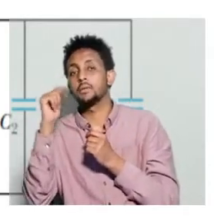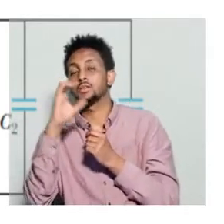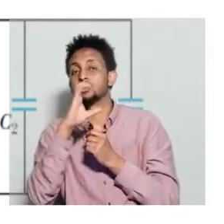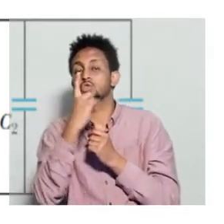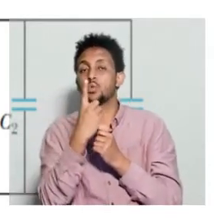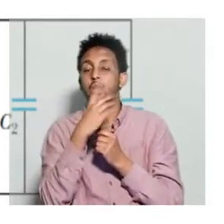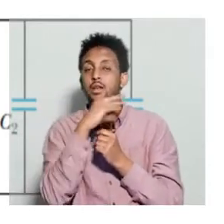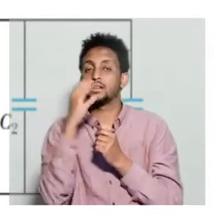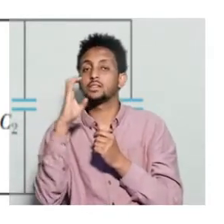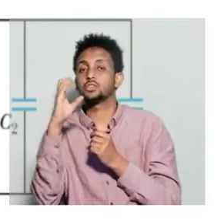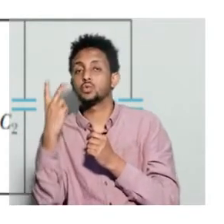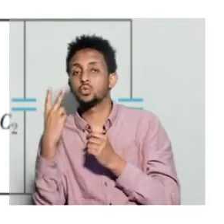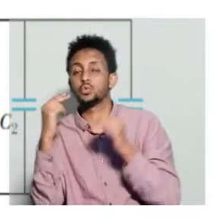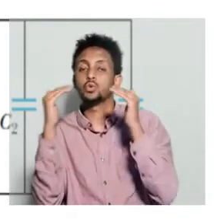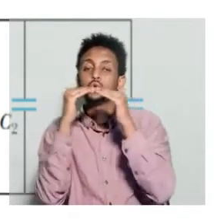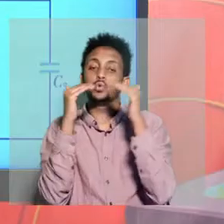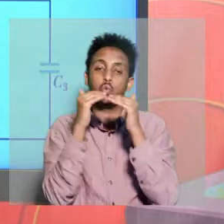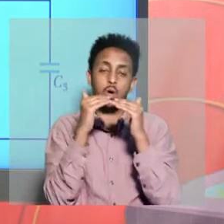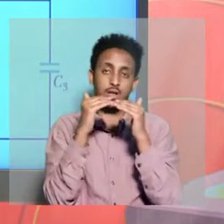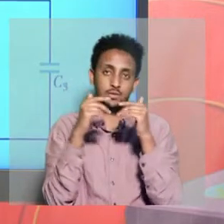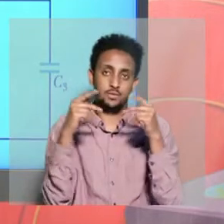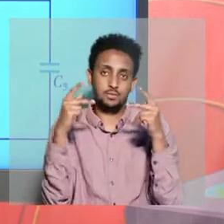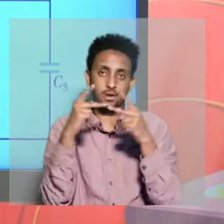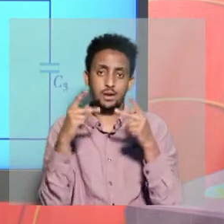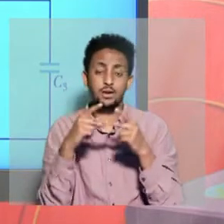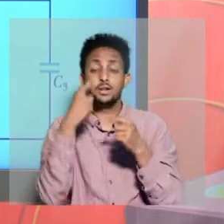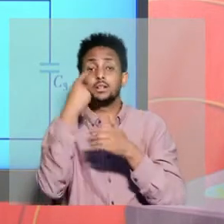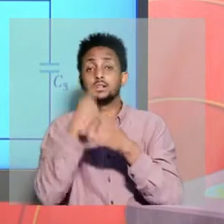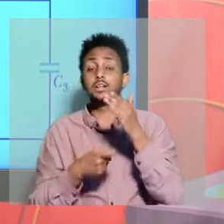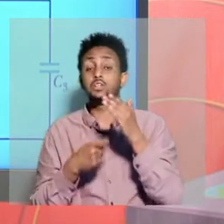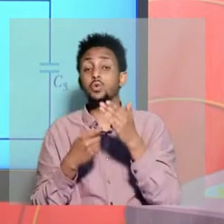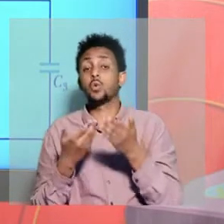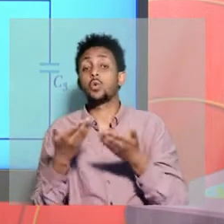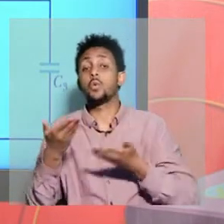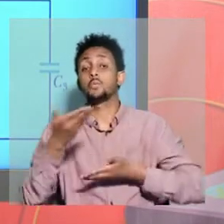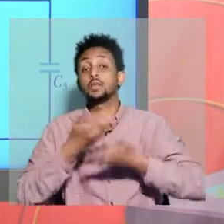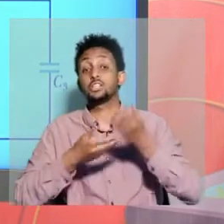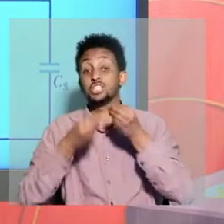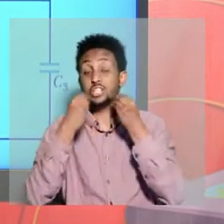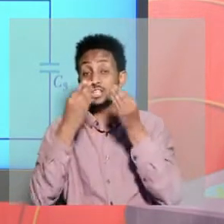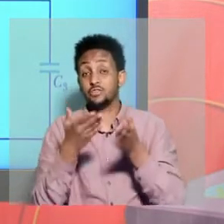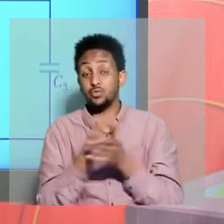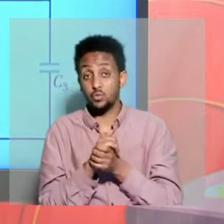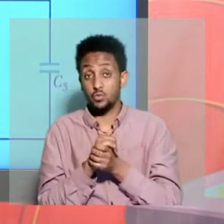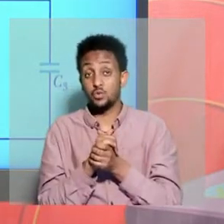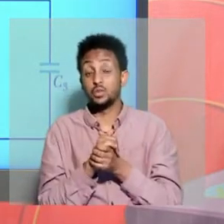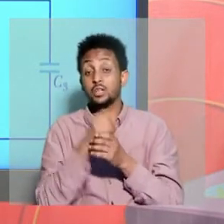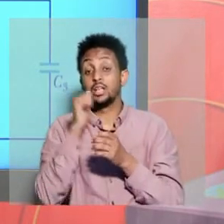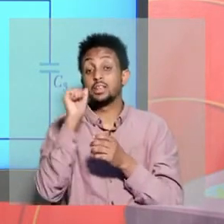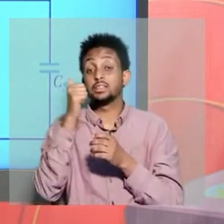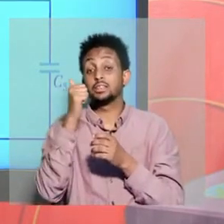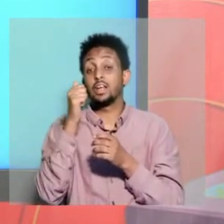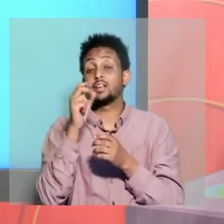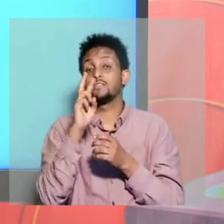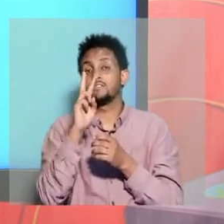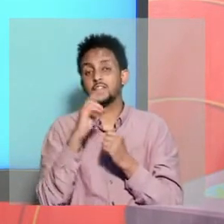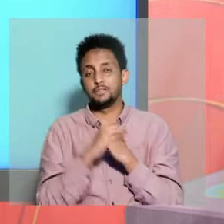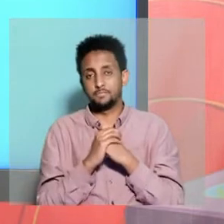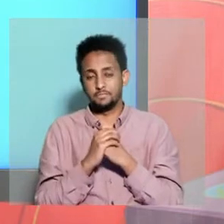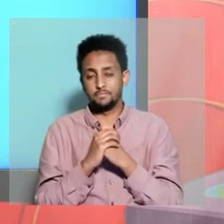and C2 are connected in parallel, and the resulting combination is connected to a 10 volt